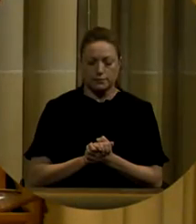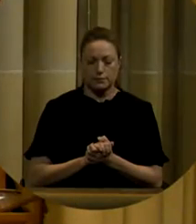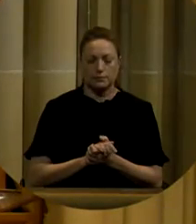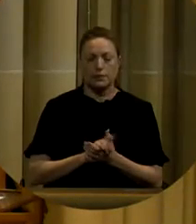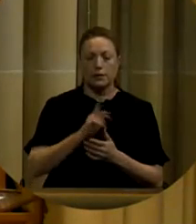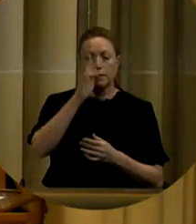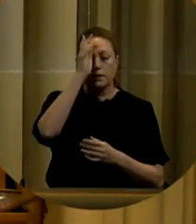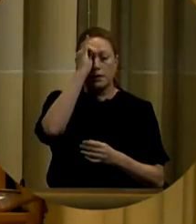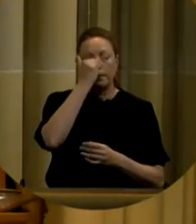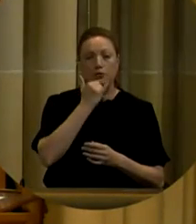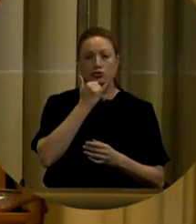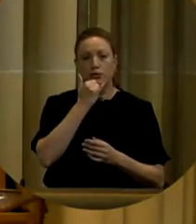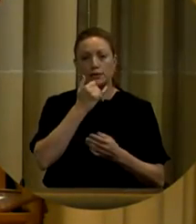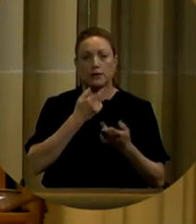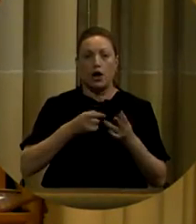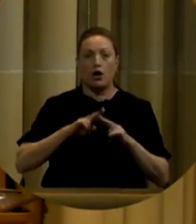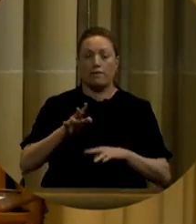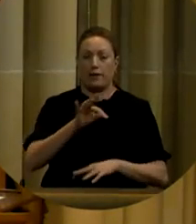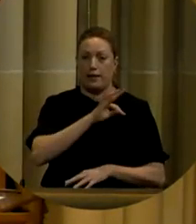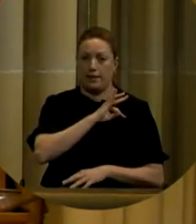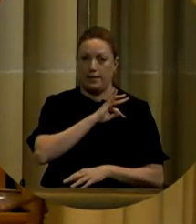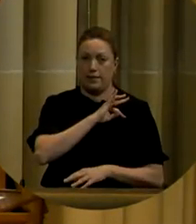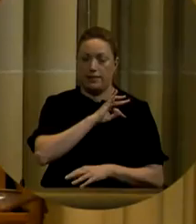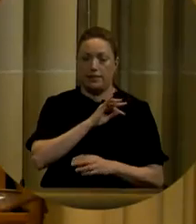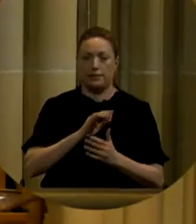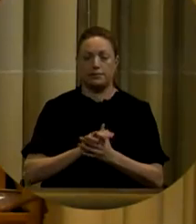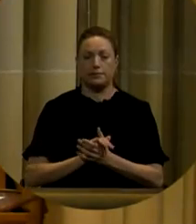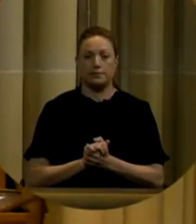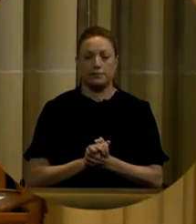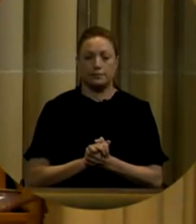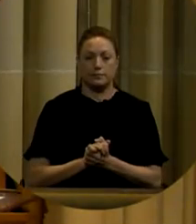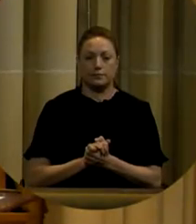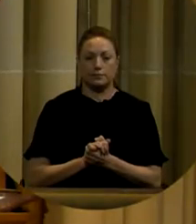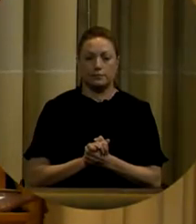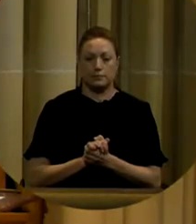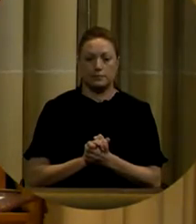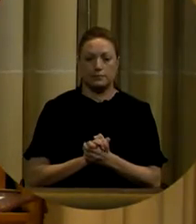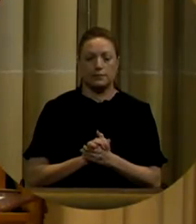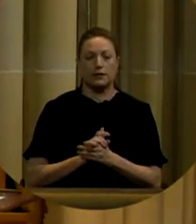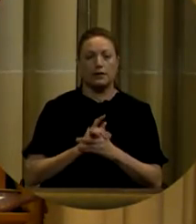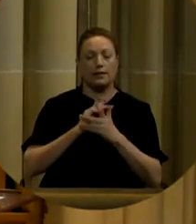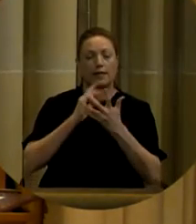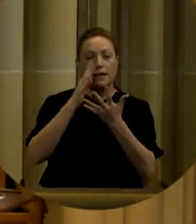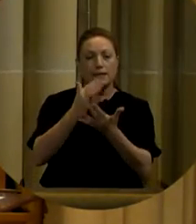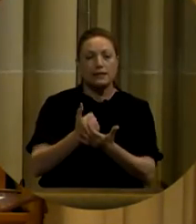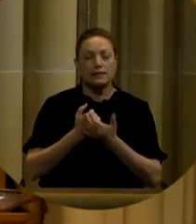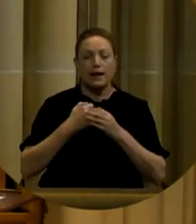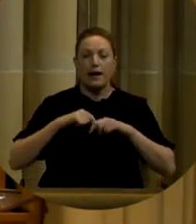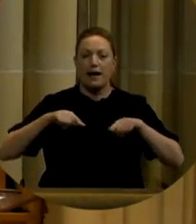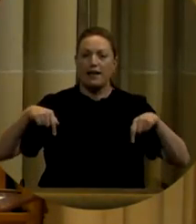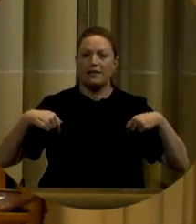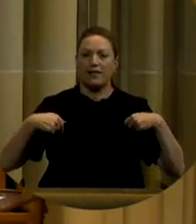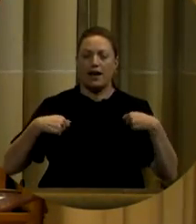The mystery of faith. Save us, Savior of